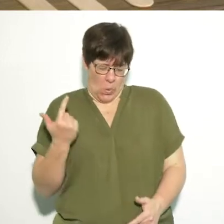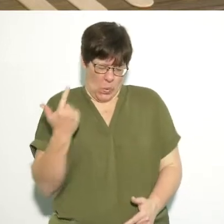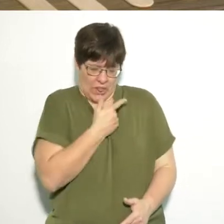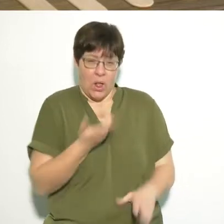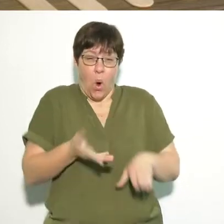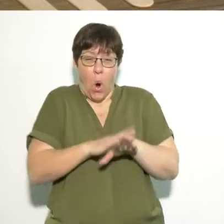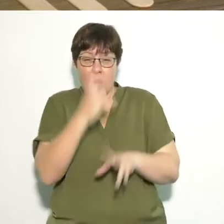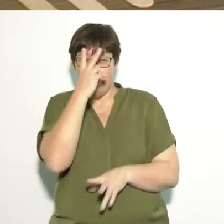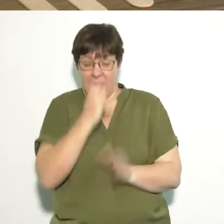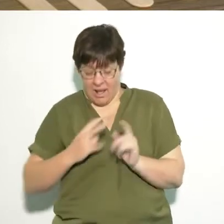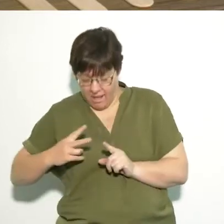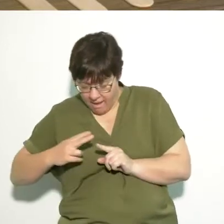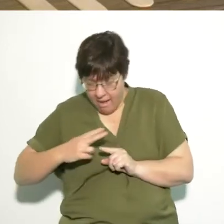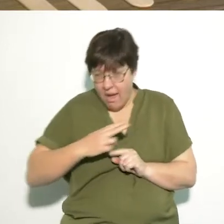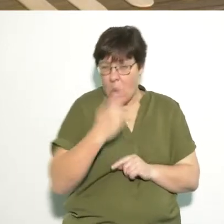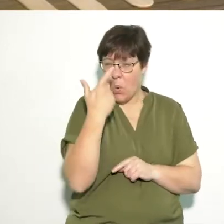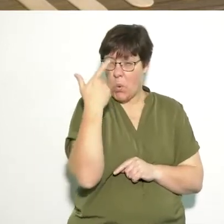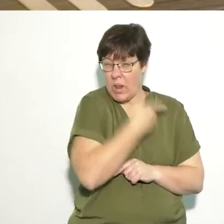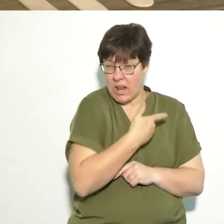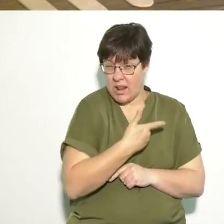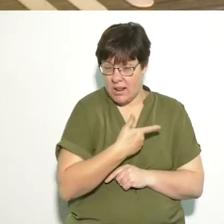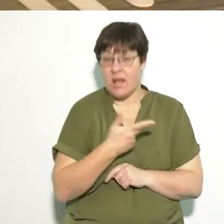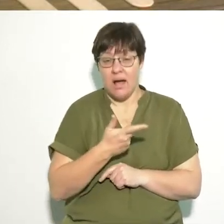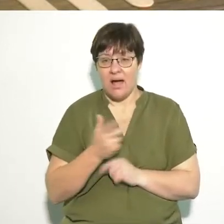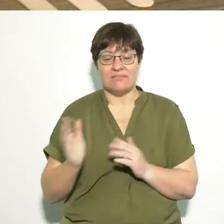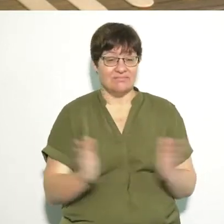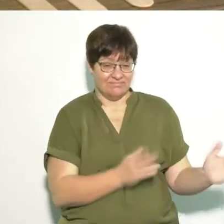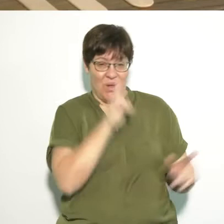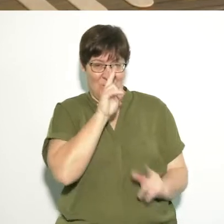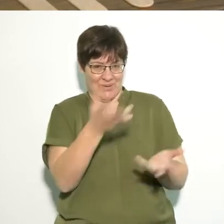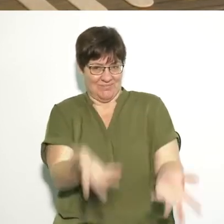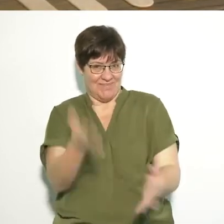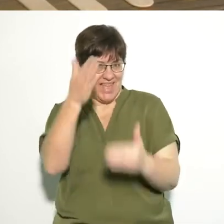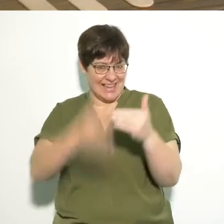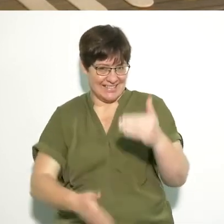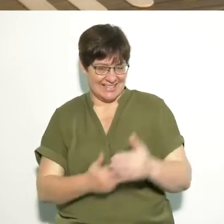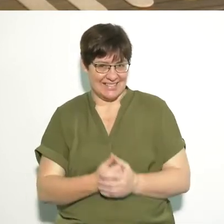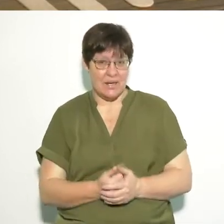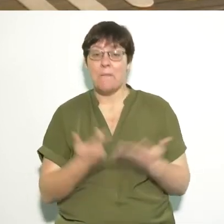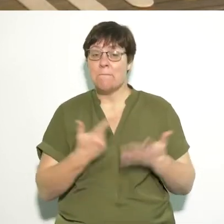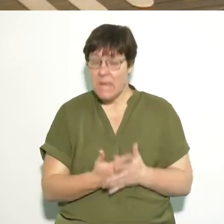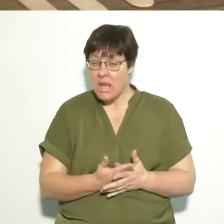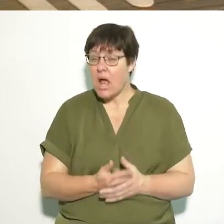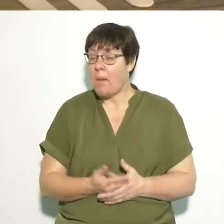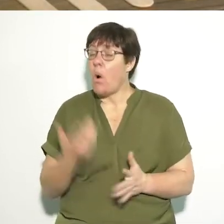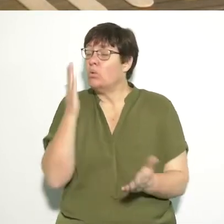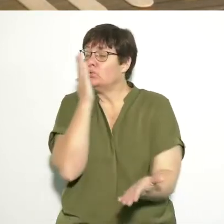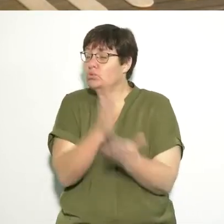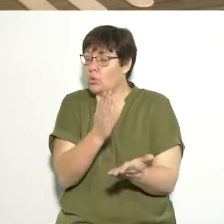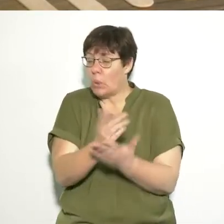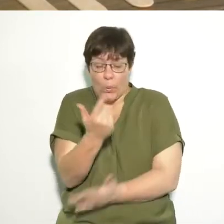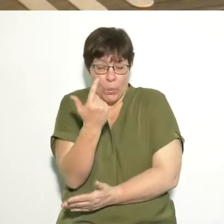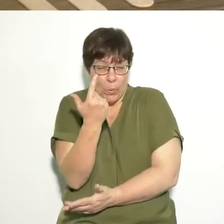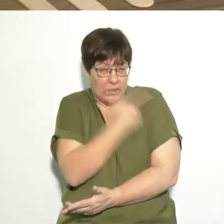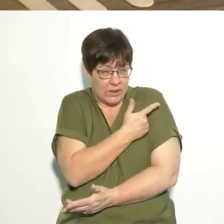its form. So I've already got one that I've cut out. And this is what it looks like. I've been very deliberate in making